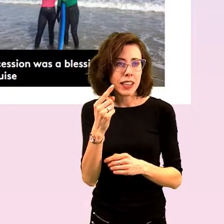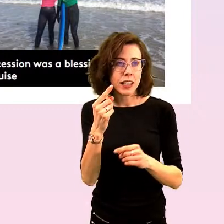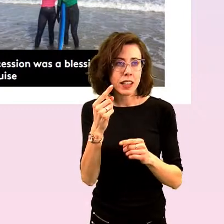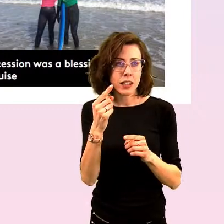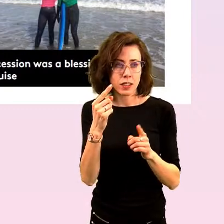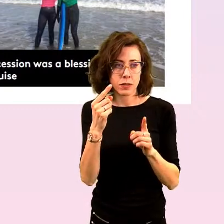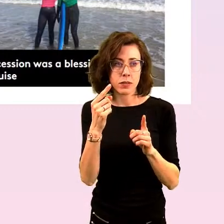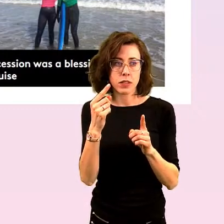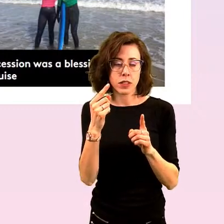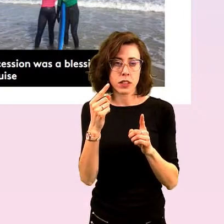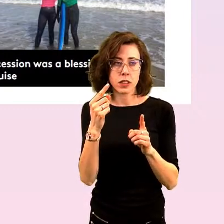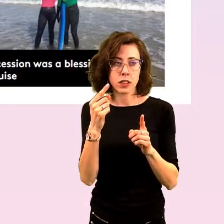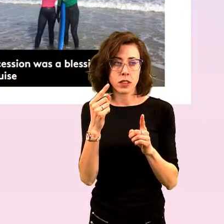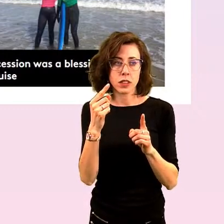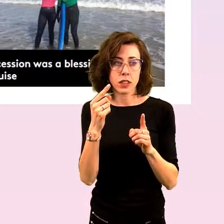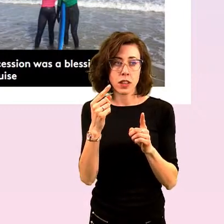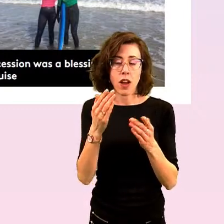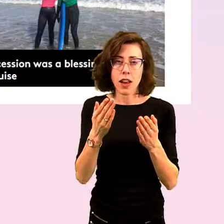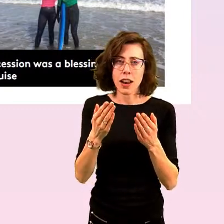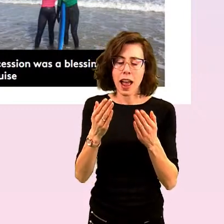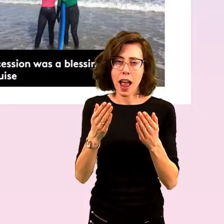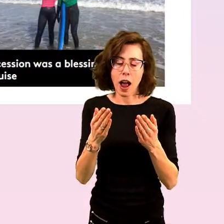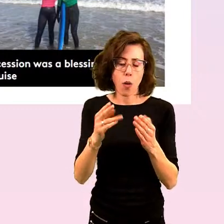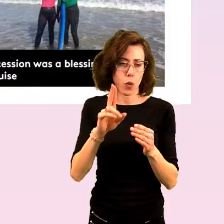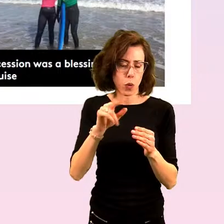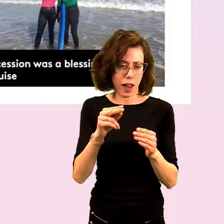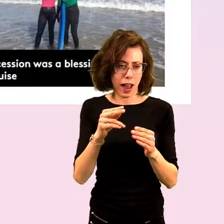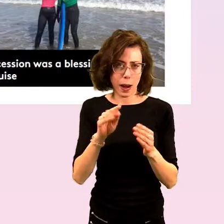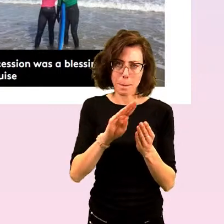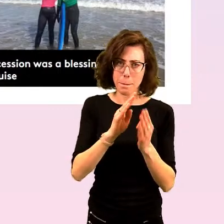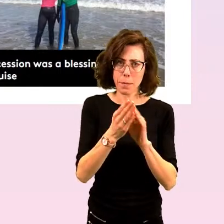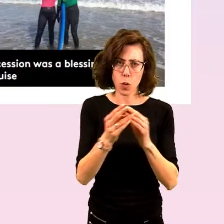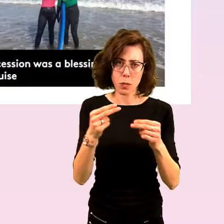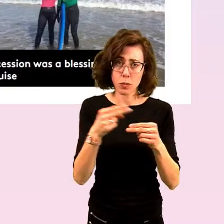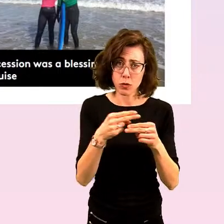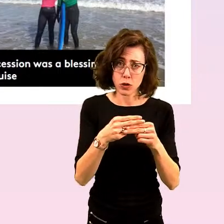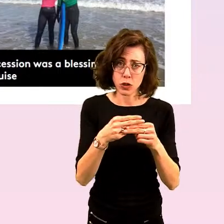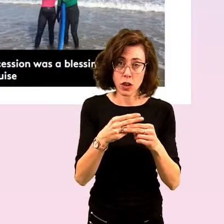route into nursing. I mean, so important at the moment,